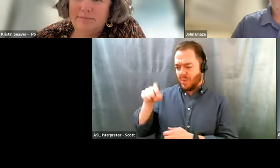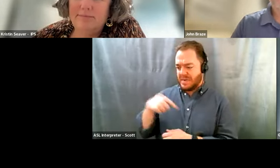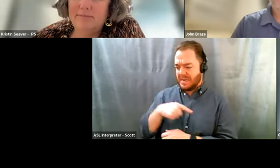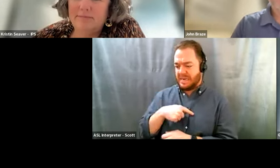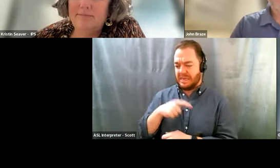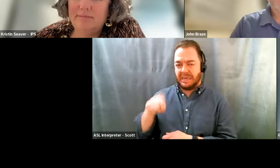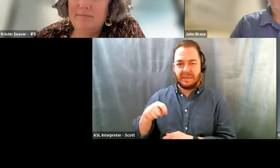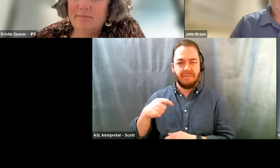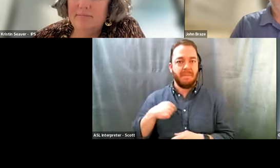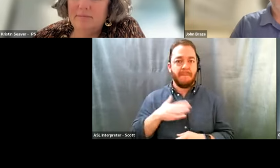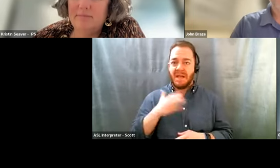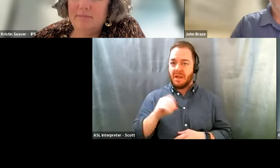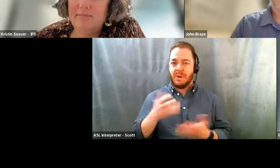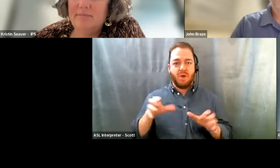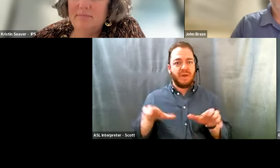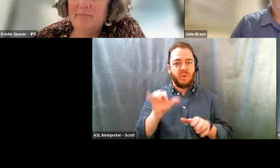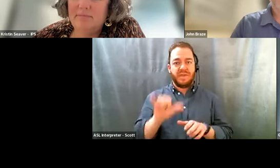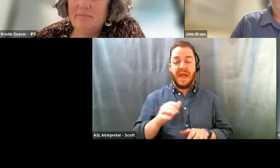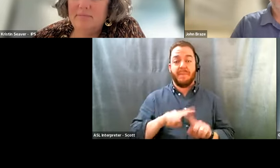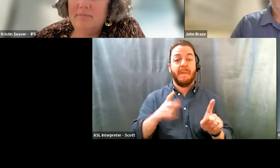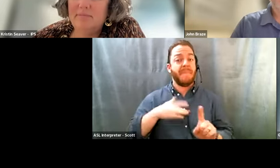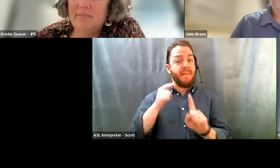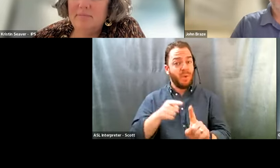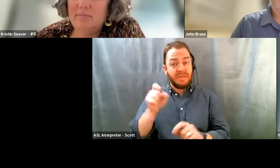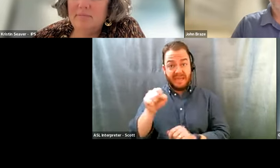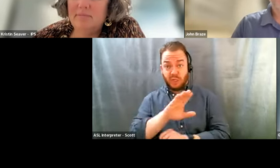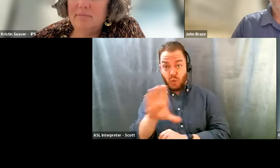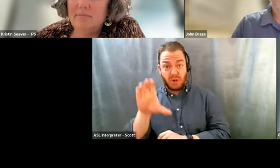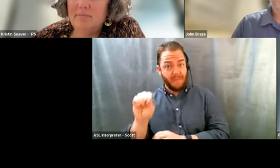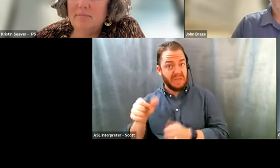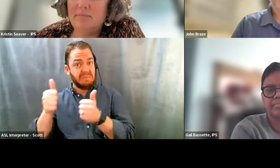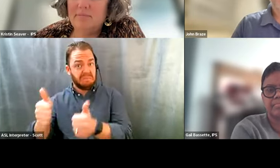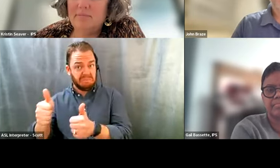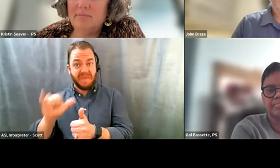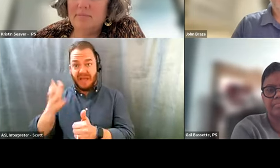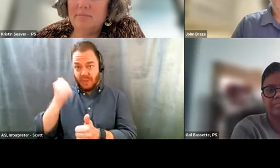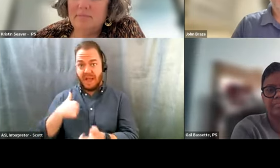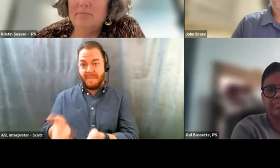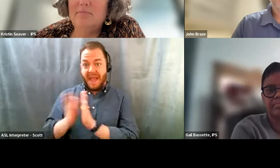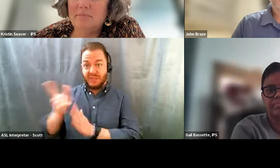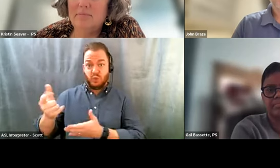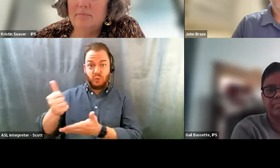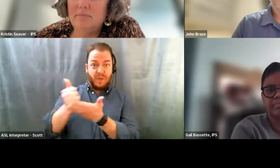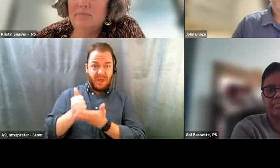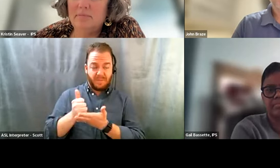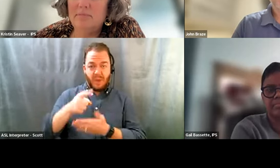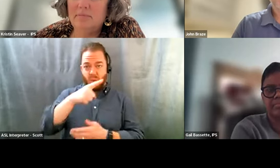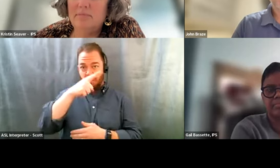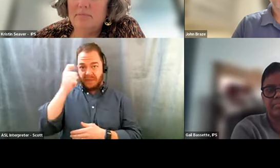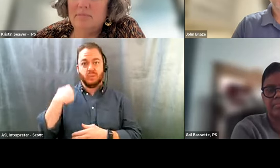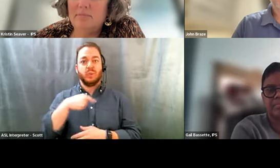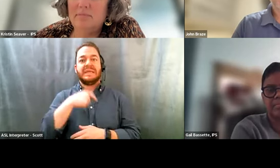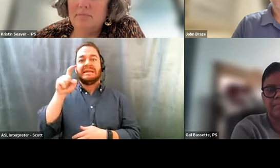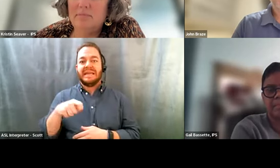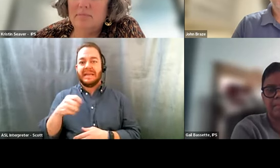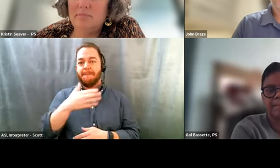doing it in my company. But my point was, yes, you're doing it in your company. And that's why I'm asking you. Because what we need is